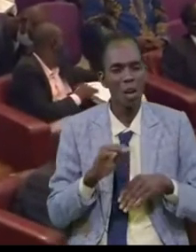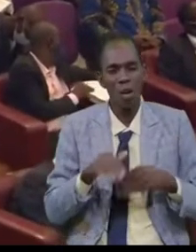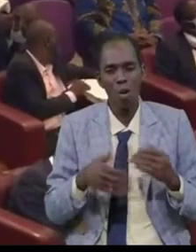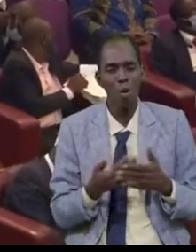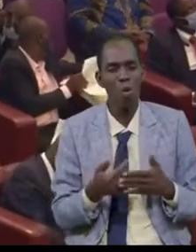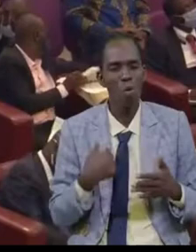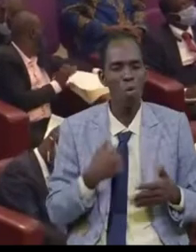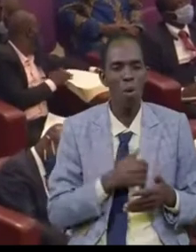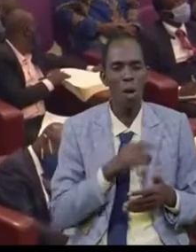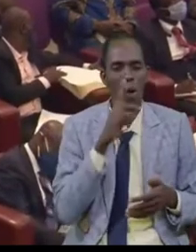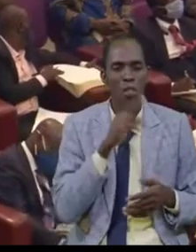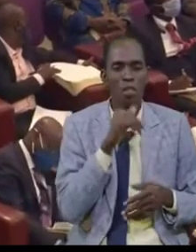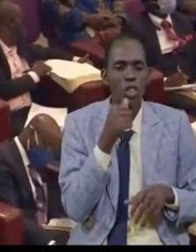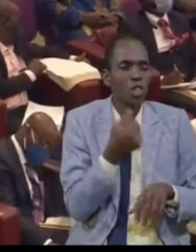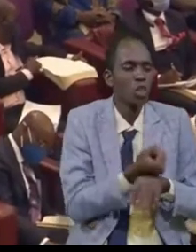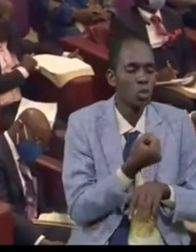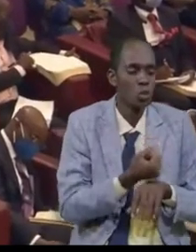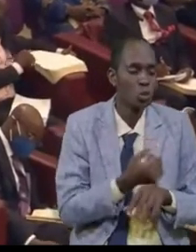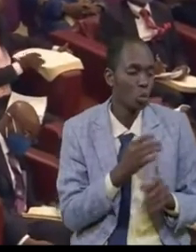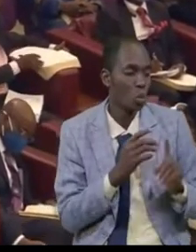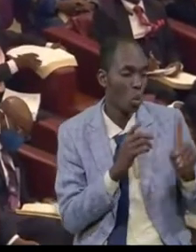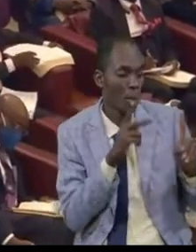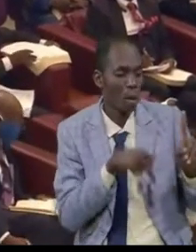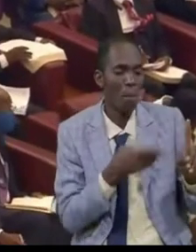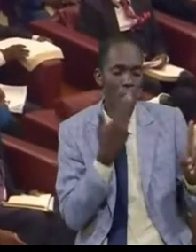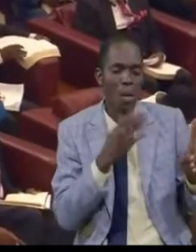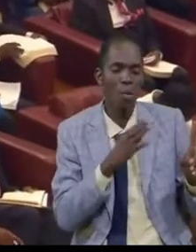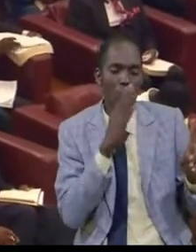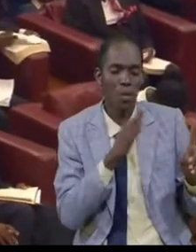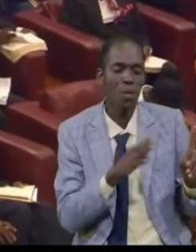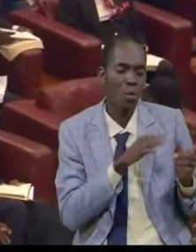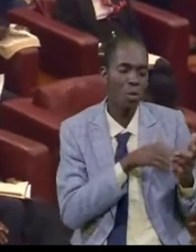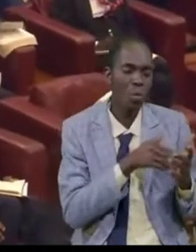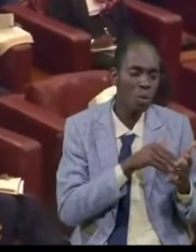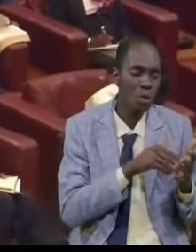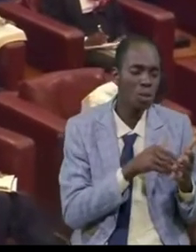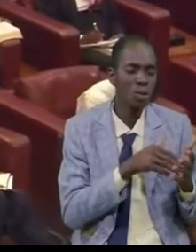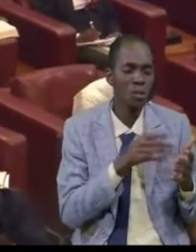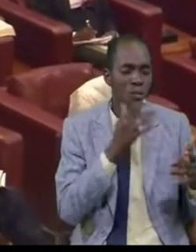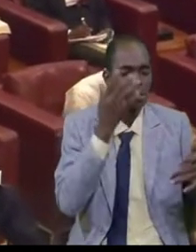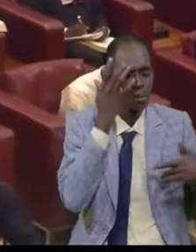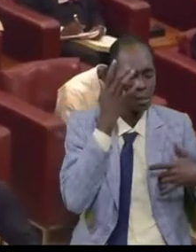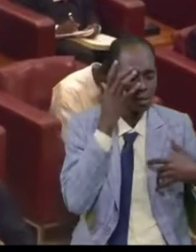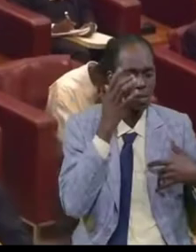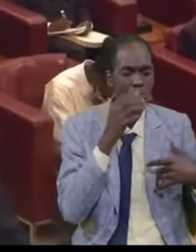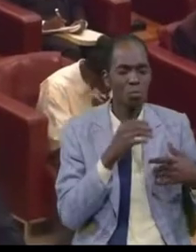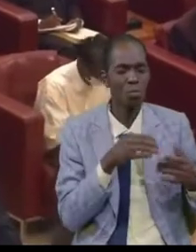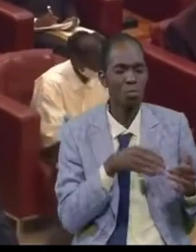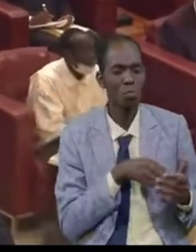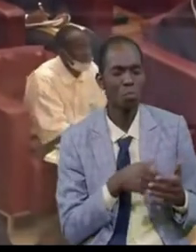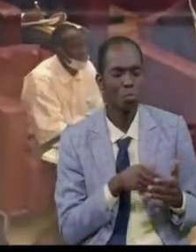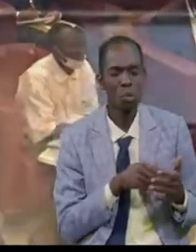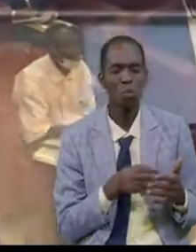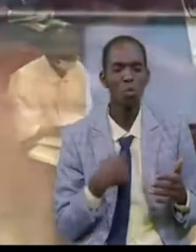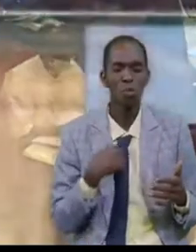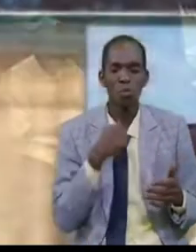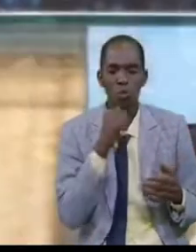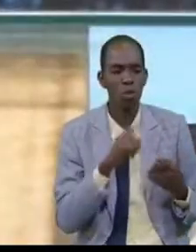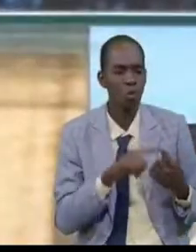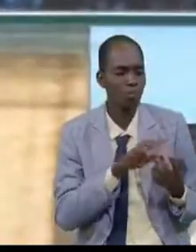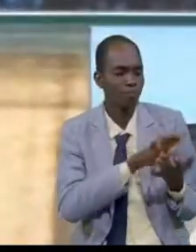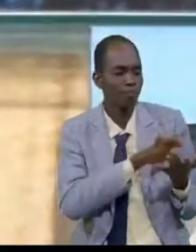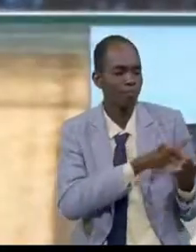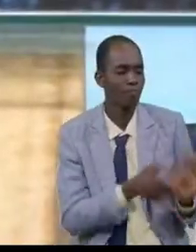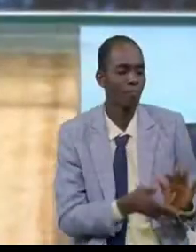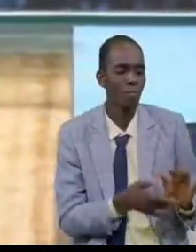not stone. Somebody might become weak, might become sick, might become feeble. We're not to trample on them. We're not to